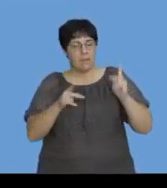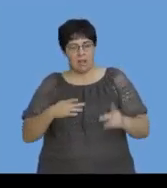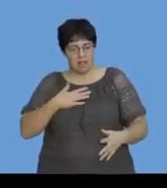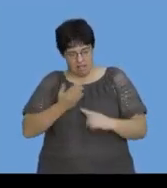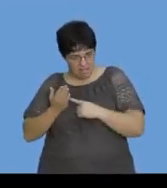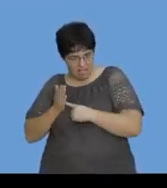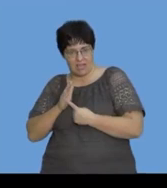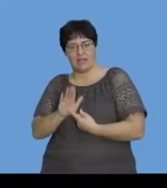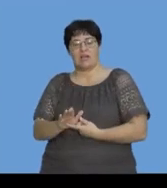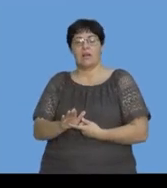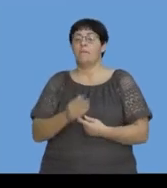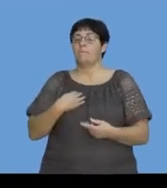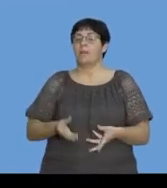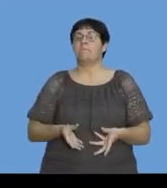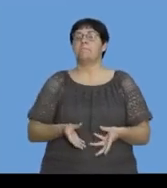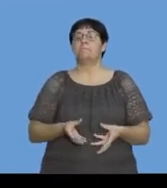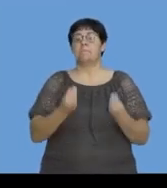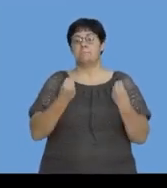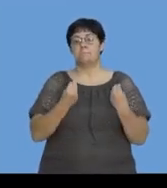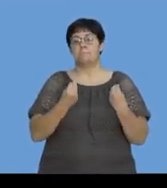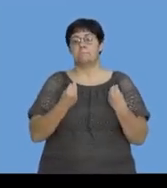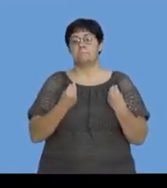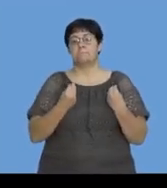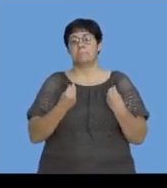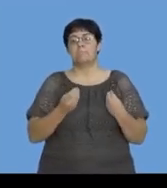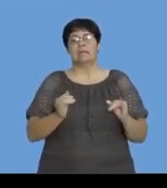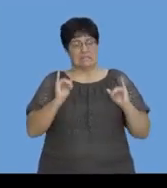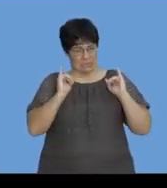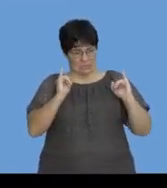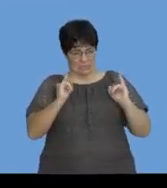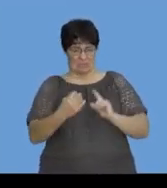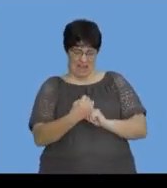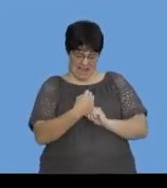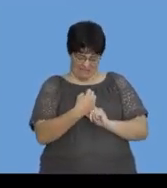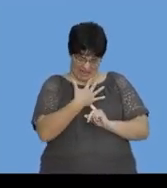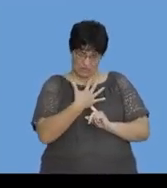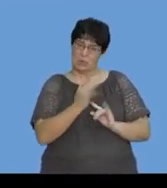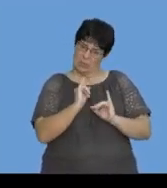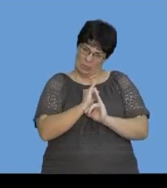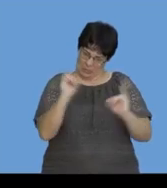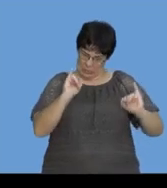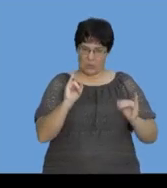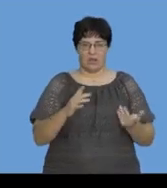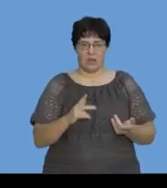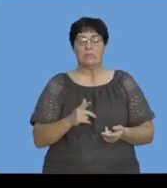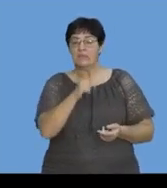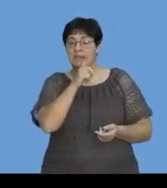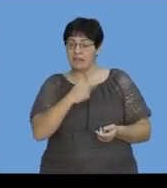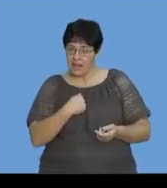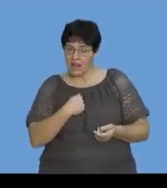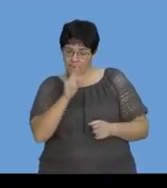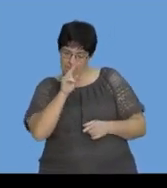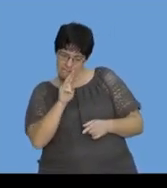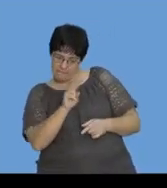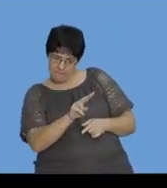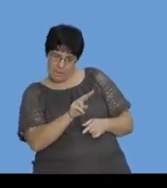that people might show if they have a very serious infection. So it's telling